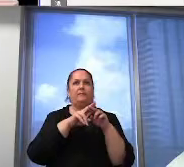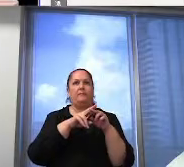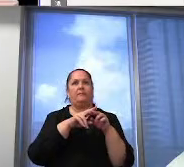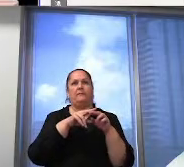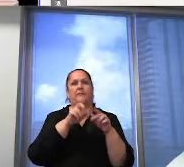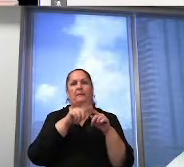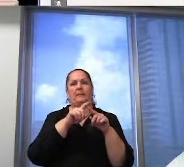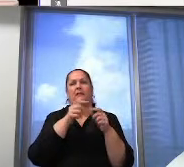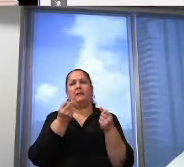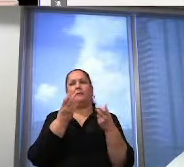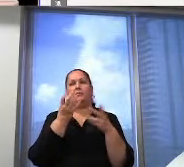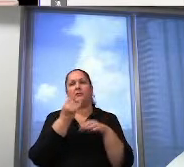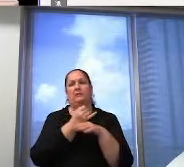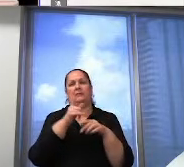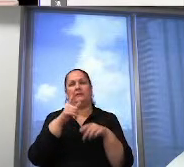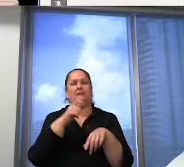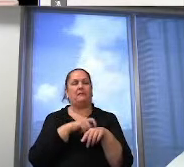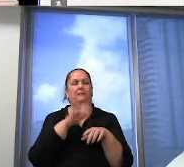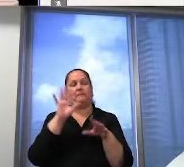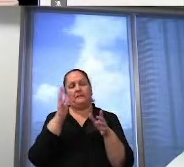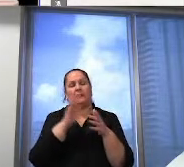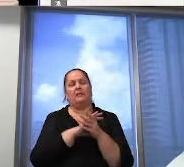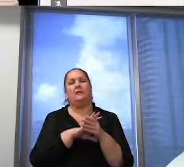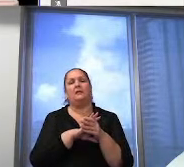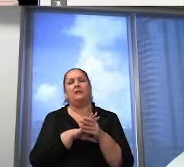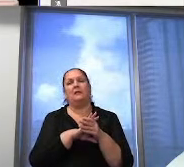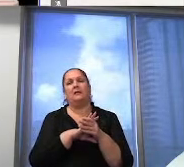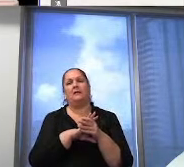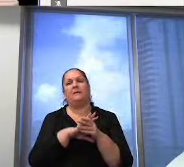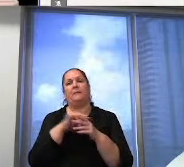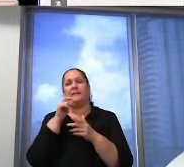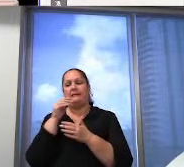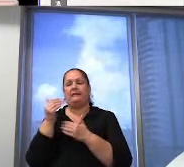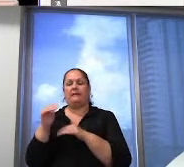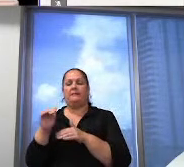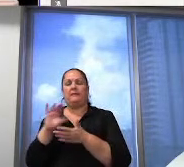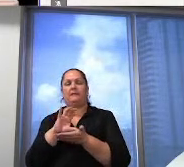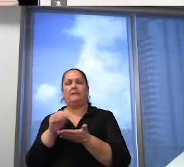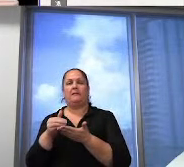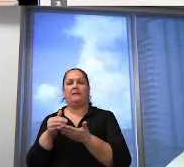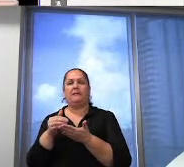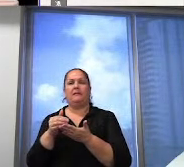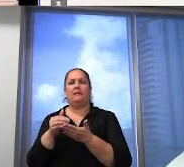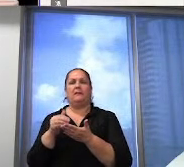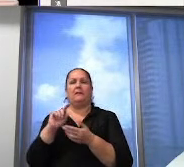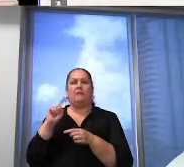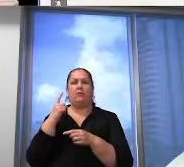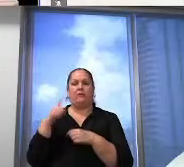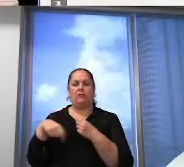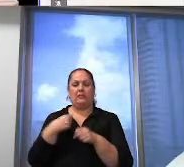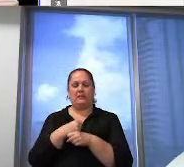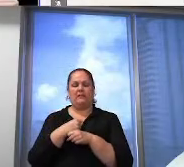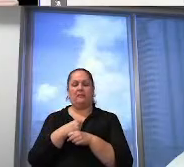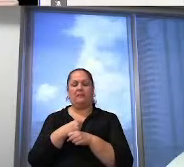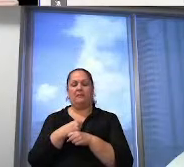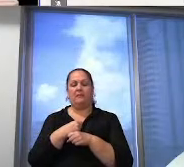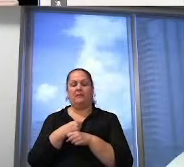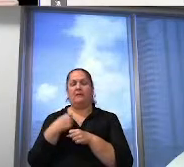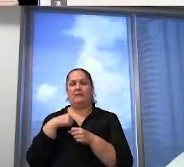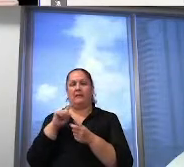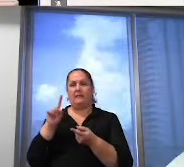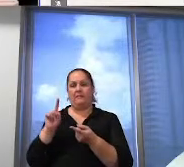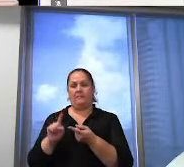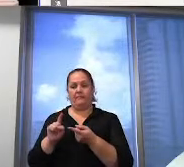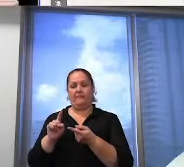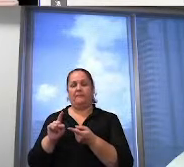escalates by inflation from there, from an inflationary factor. So in the constrained case, there's just the first year that